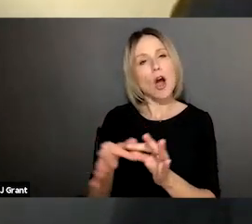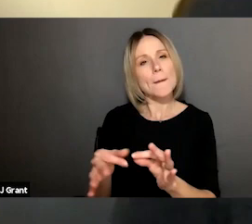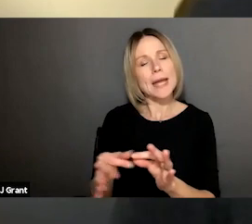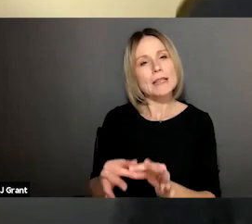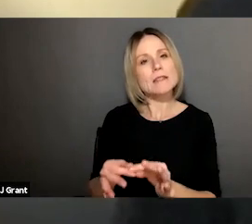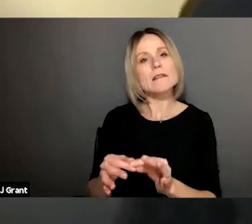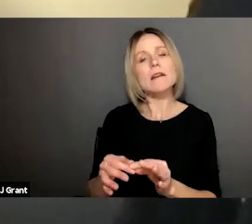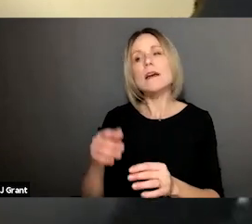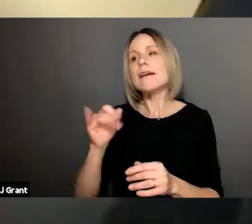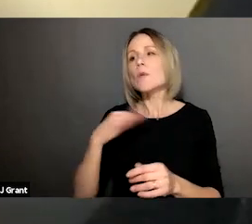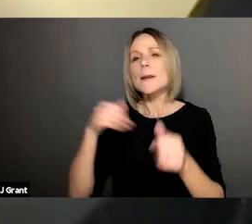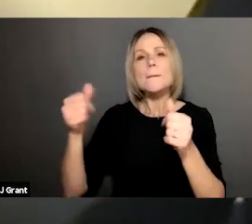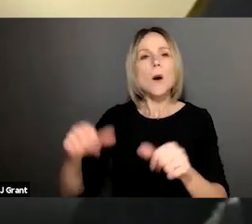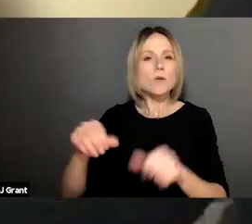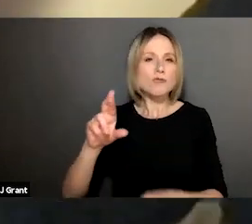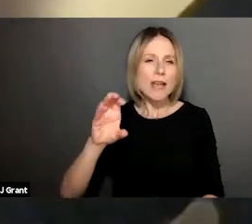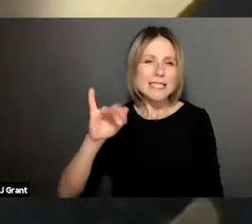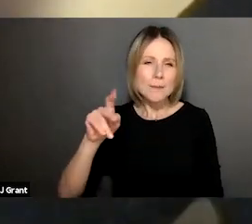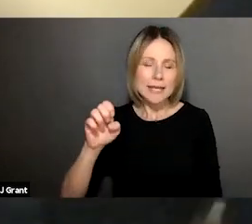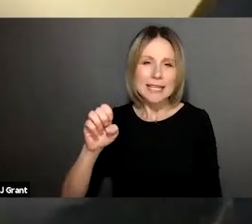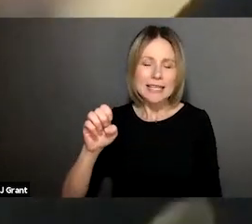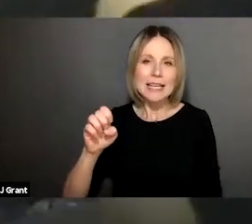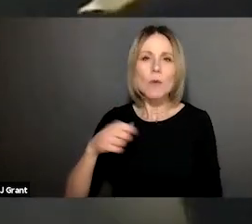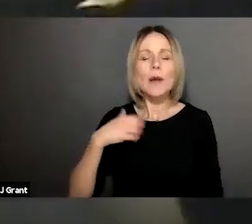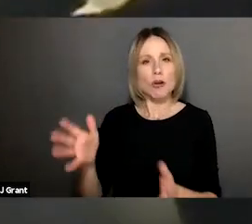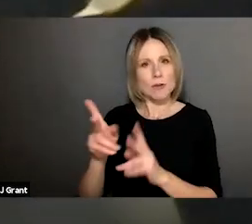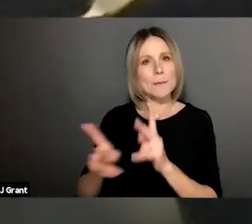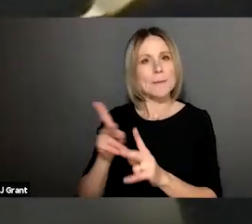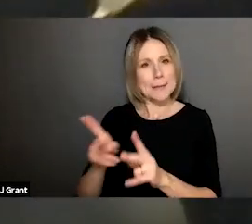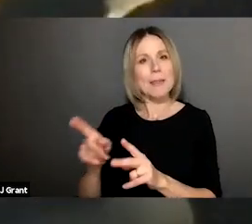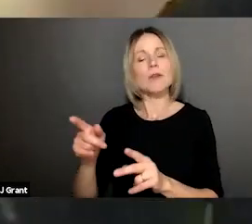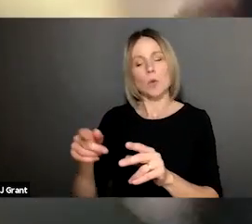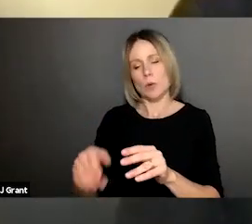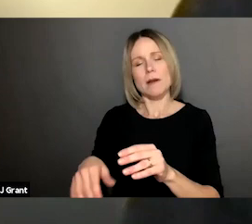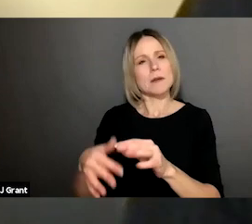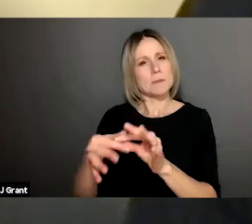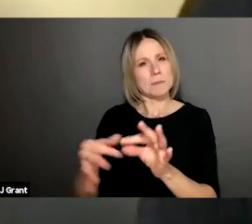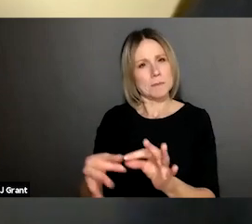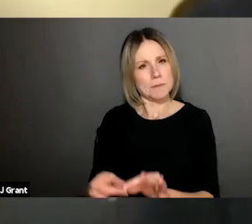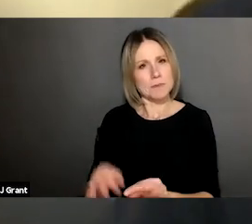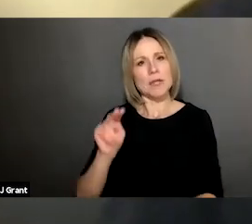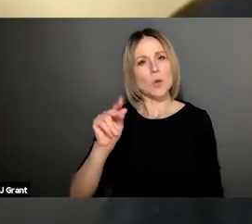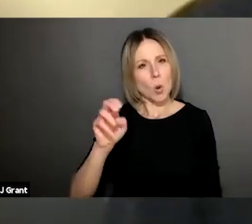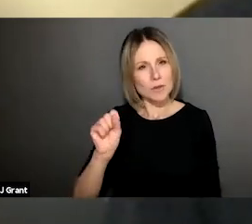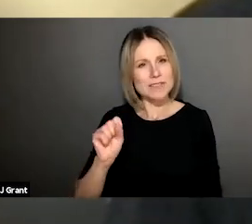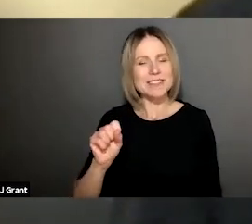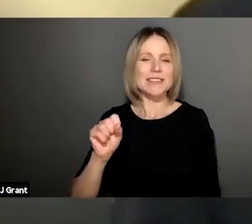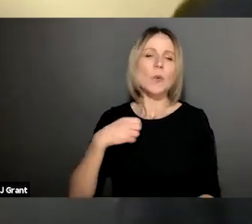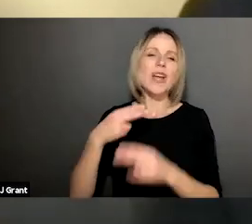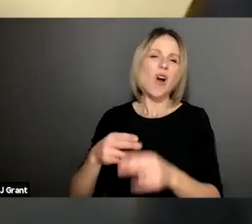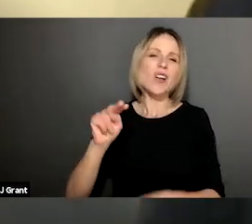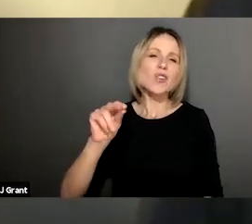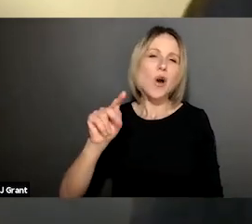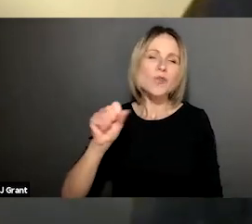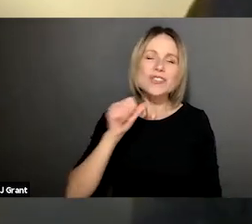Times cooking. And on the other, the Facebook page itself. And the notes, perhaps because we called them notes and